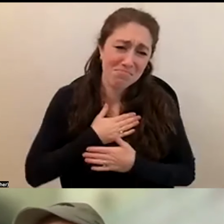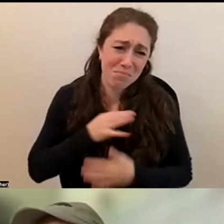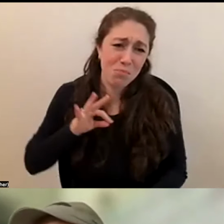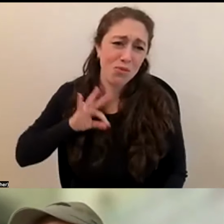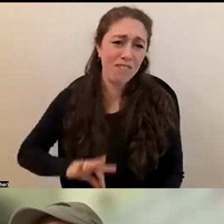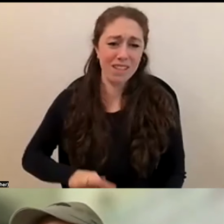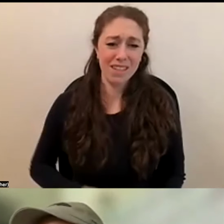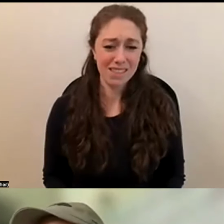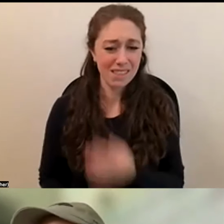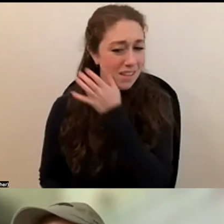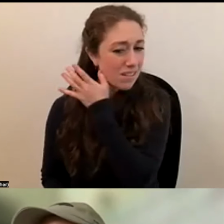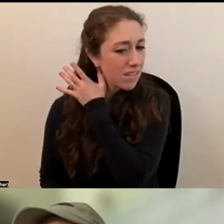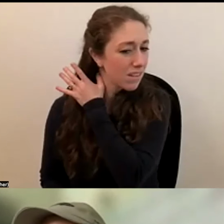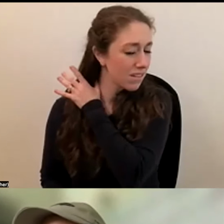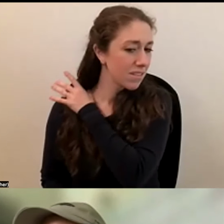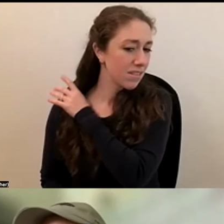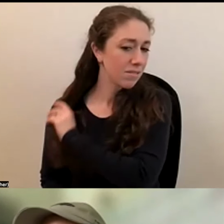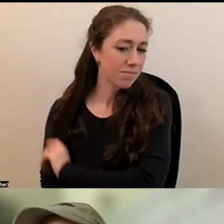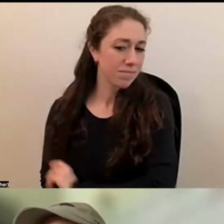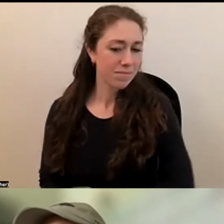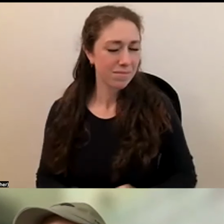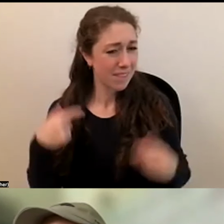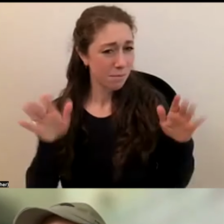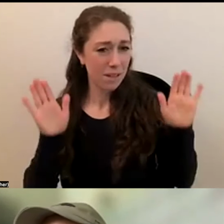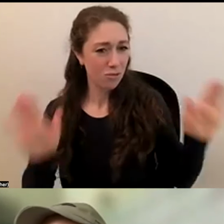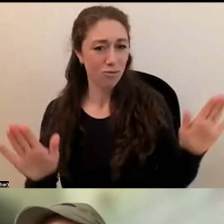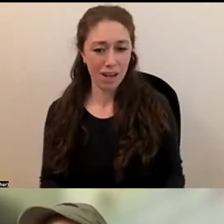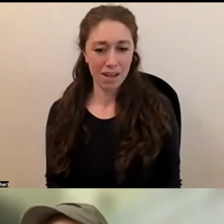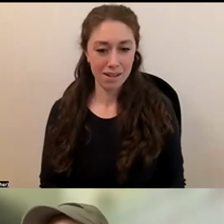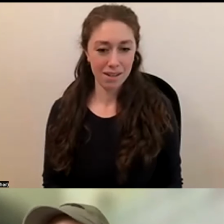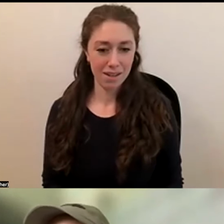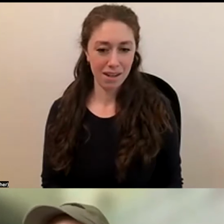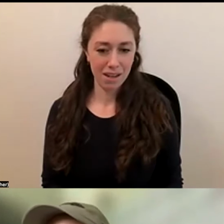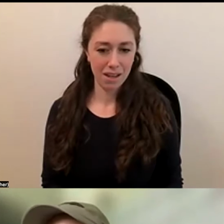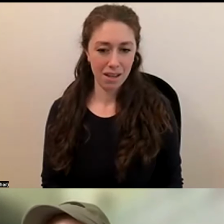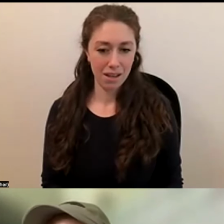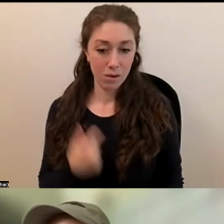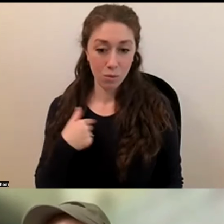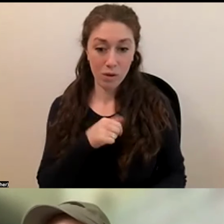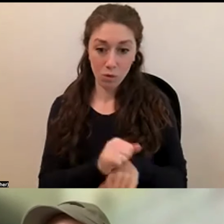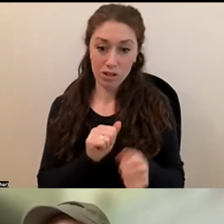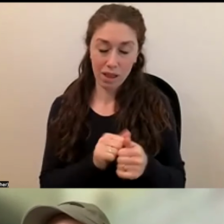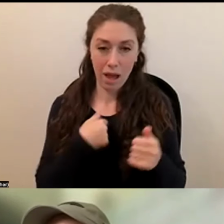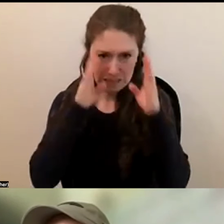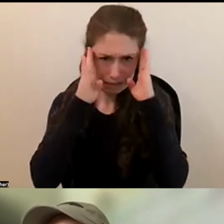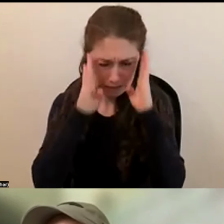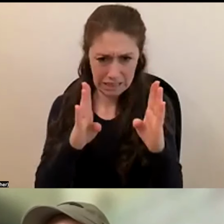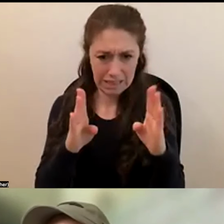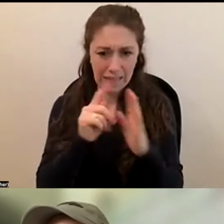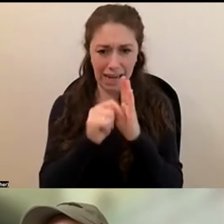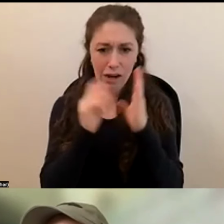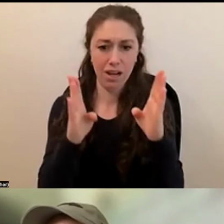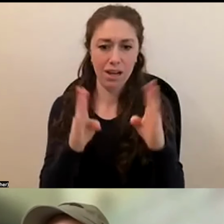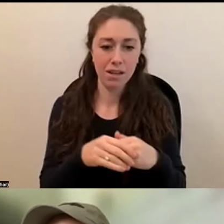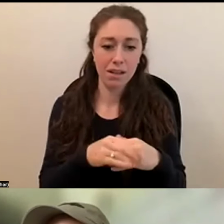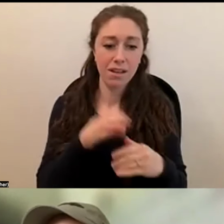It's just been a wonderful thing. So we do work together like this. I mean, I'm stuck in an era. Cyrus basically